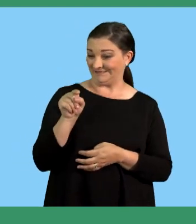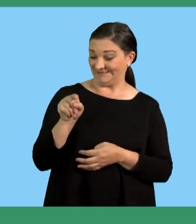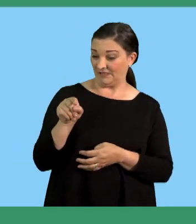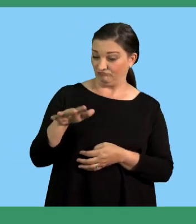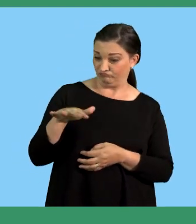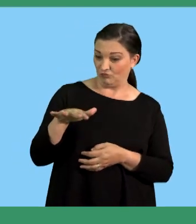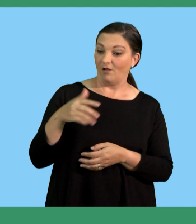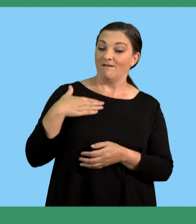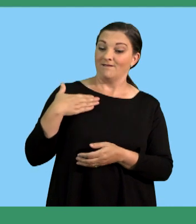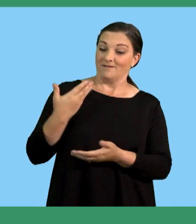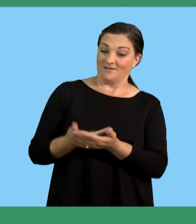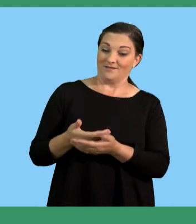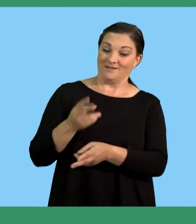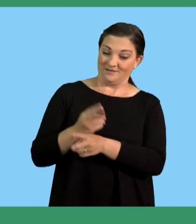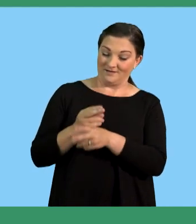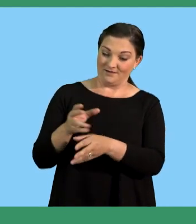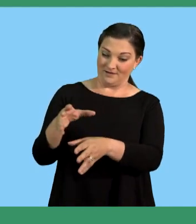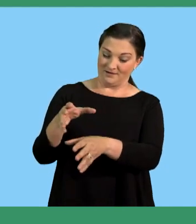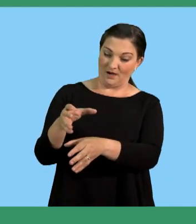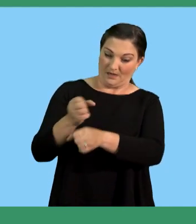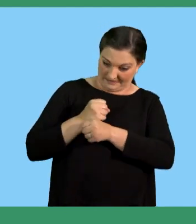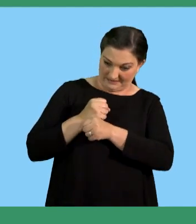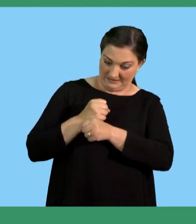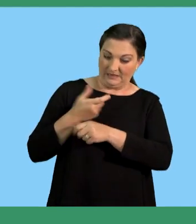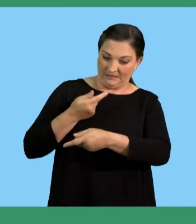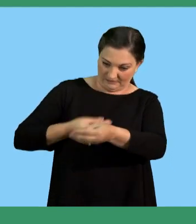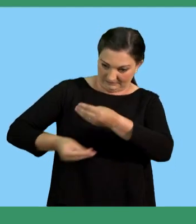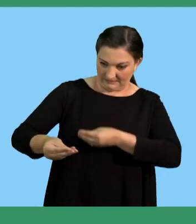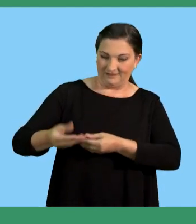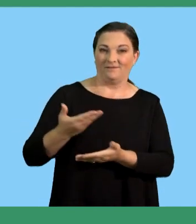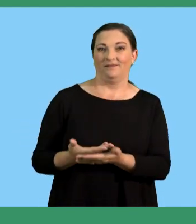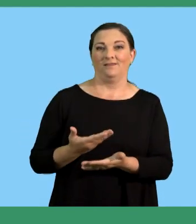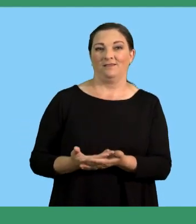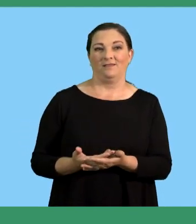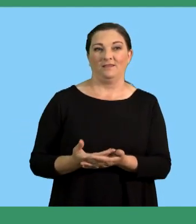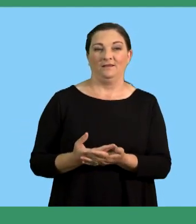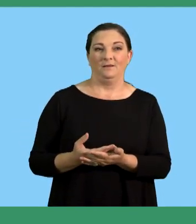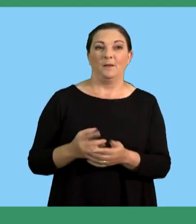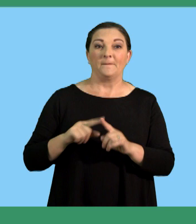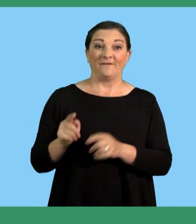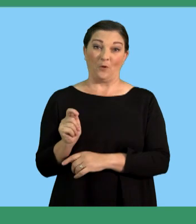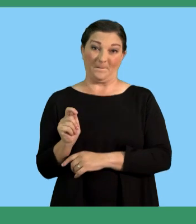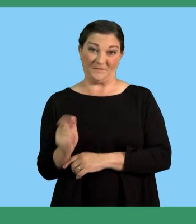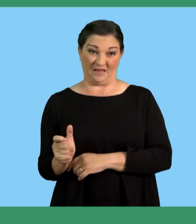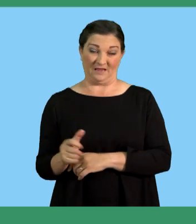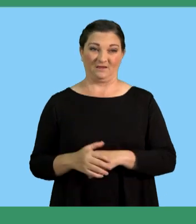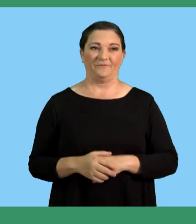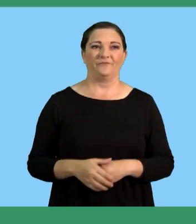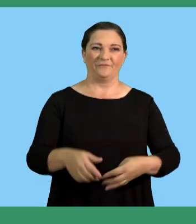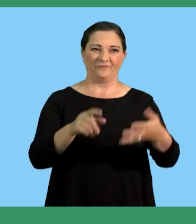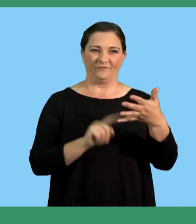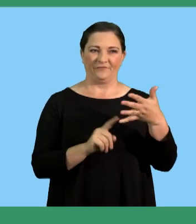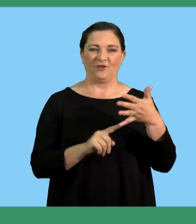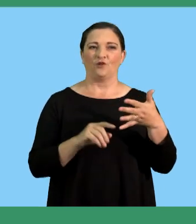position of something in exchange for payment, that is to redeem. And then another aspect we have, which will be important for our